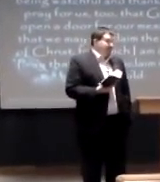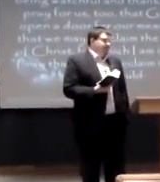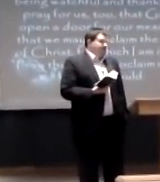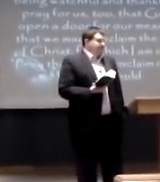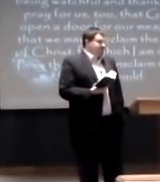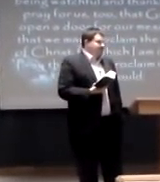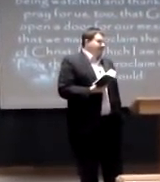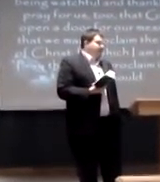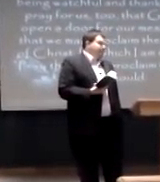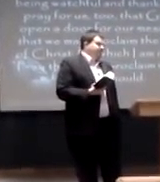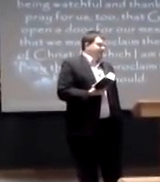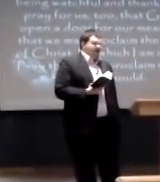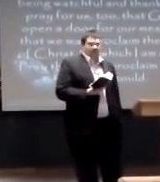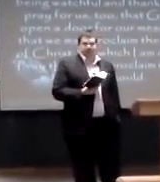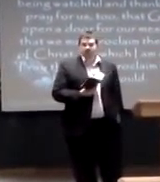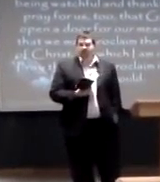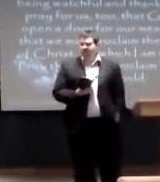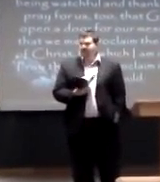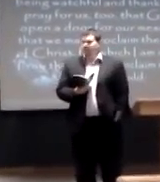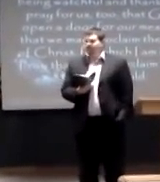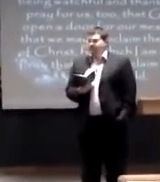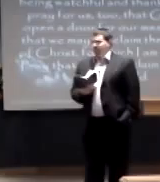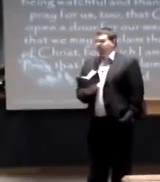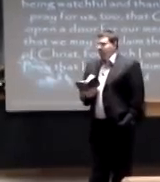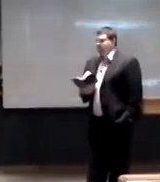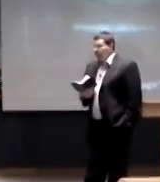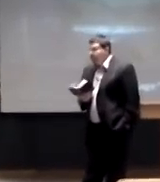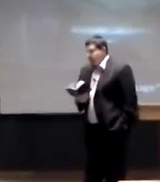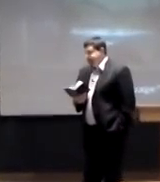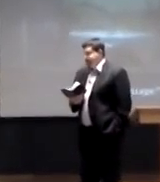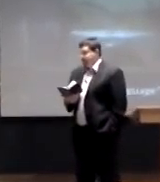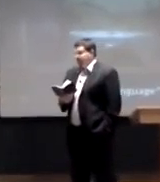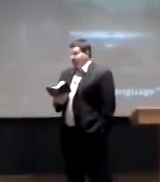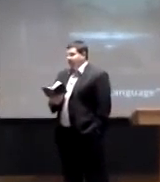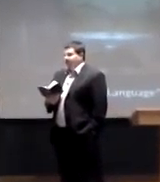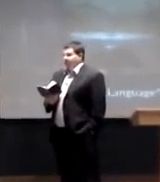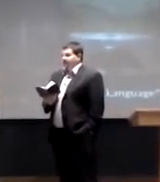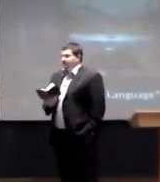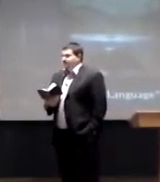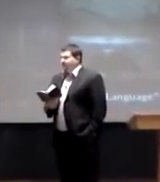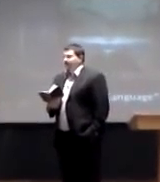night. Sometimes it happens when the police officer pulls you over.